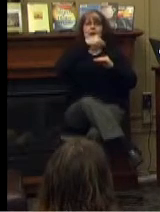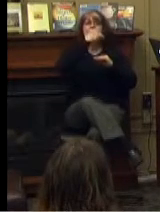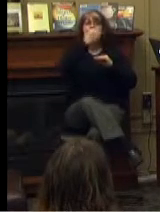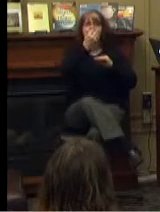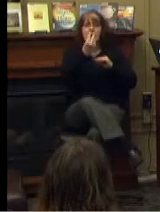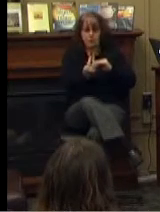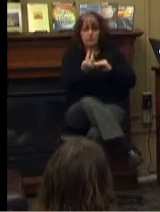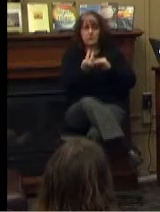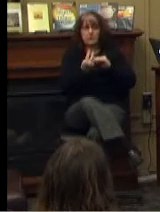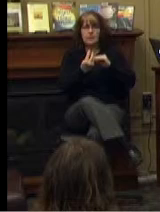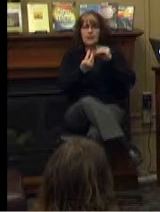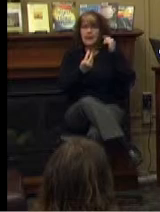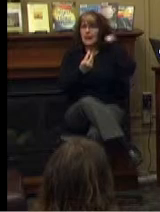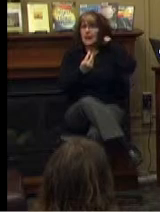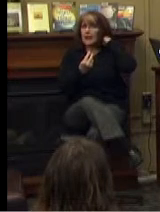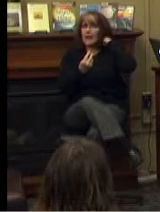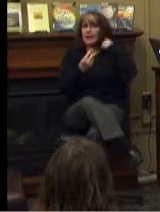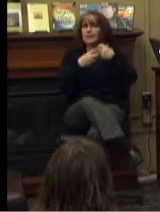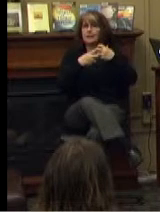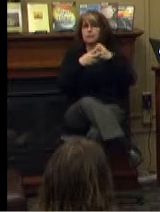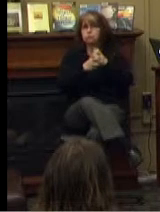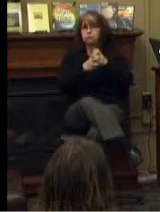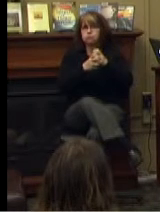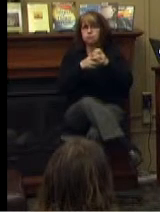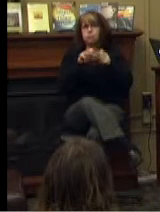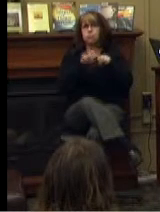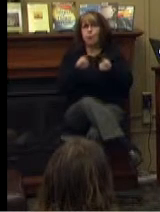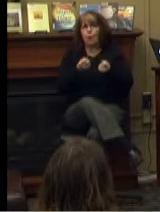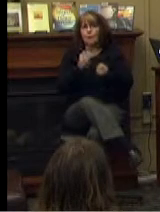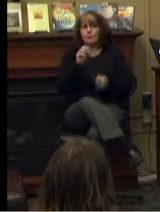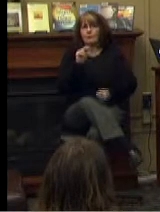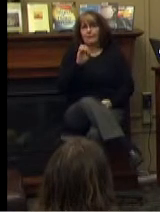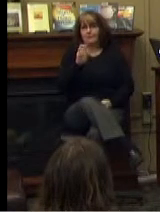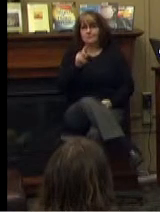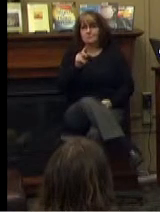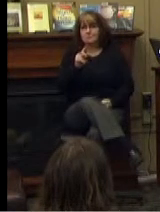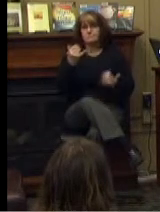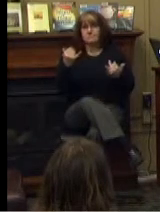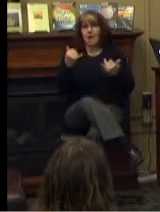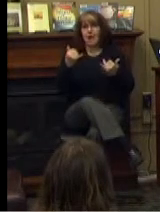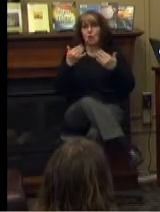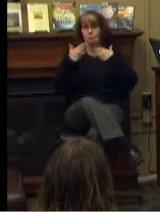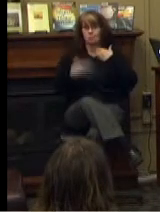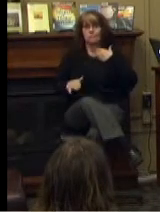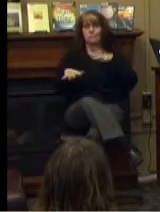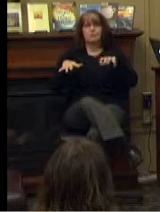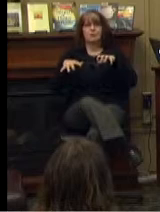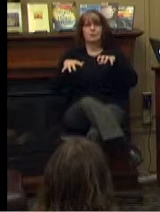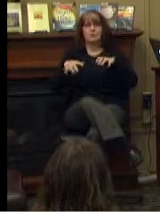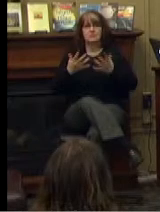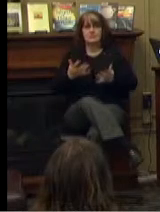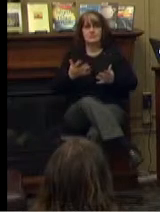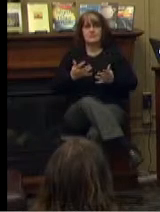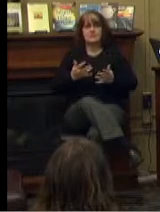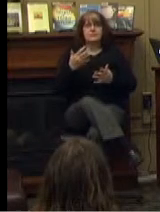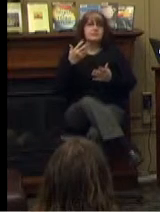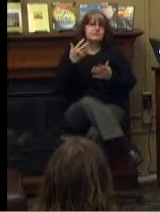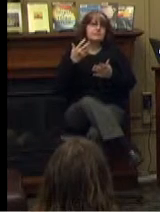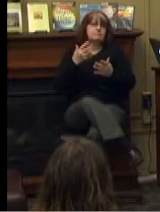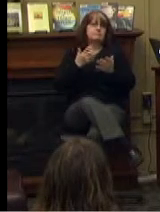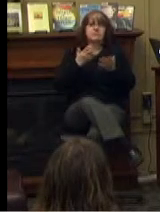today. Many people who, for whatever reason, chronic illness, aging is a big one. We think,